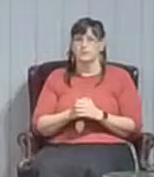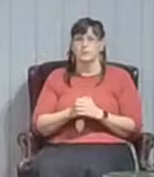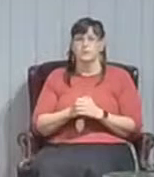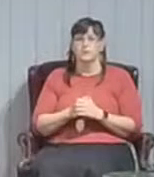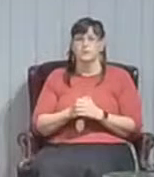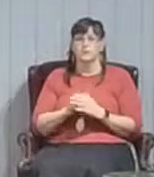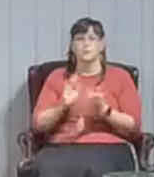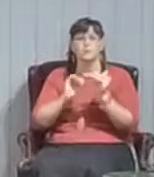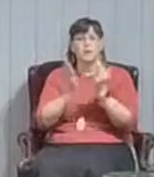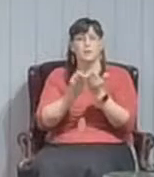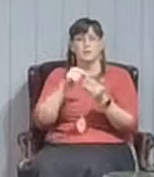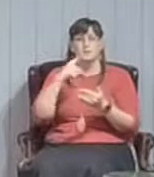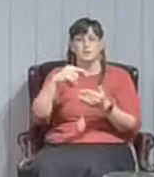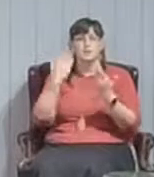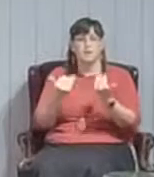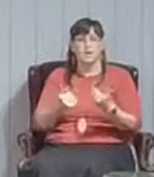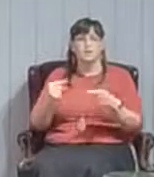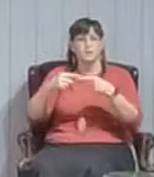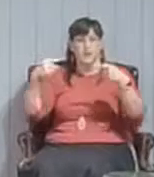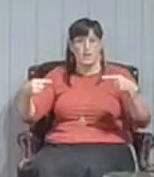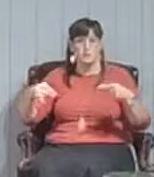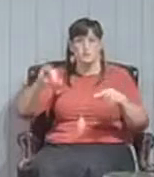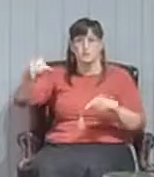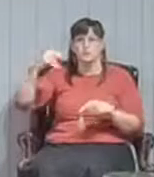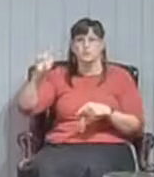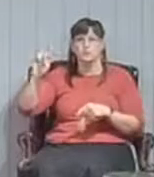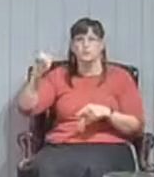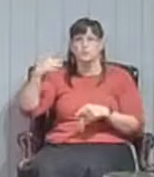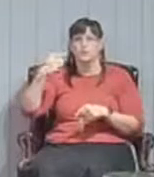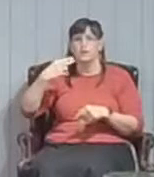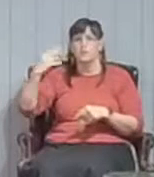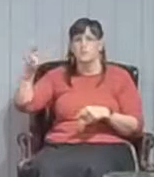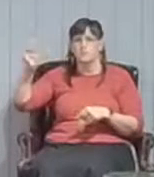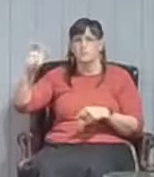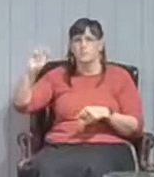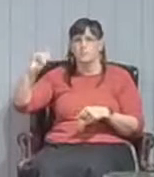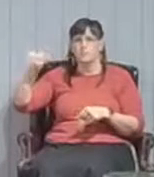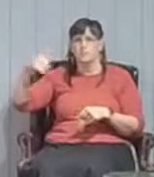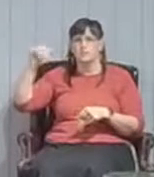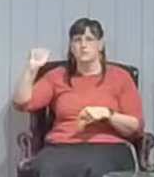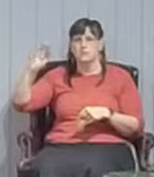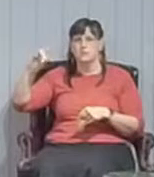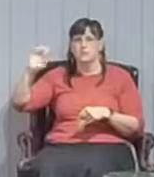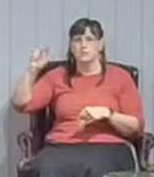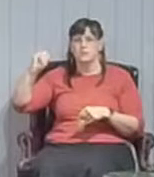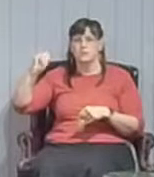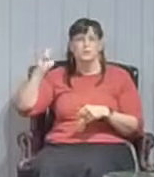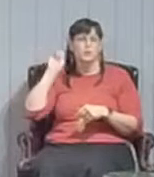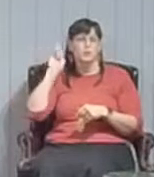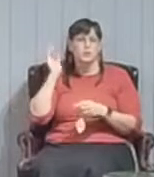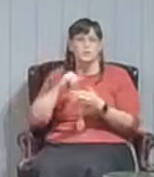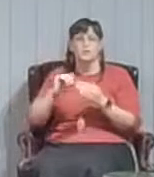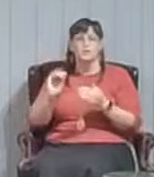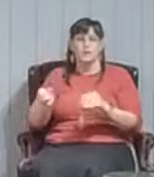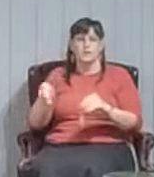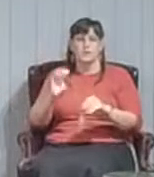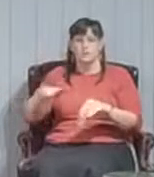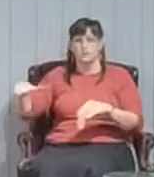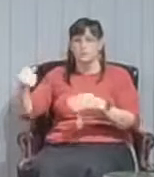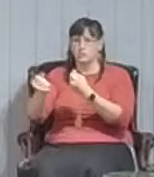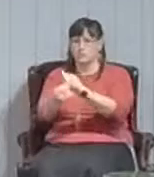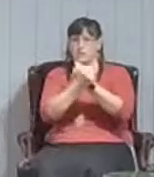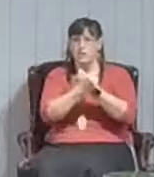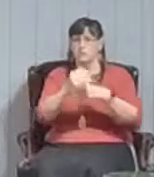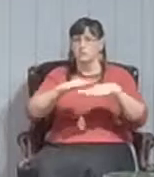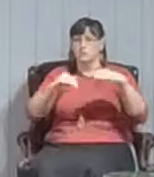1, the Bible says, Now when the adversaries of Judah and Benjamin heard that the children of the captivity builded the temple unto the Lord God